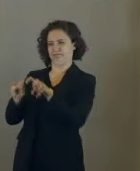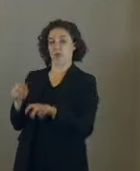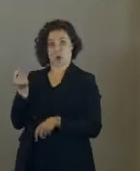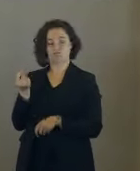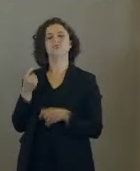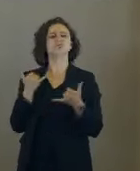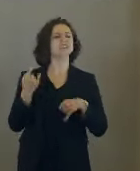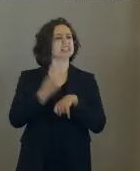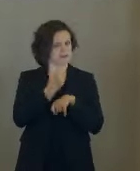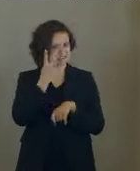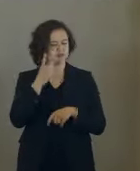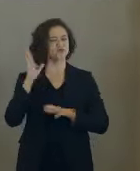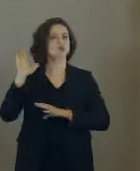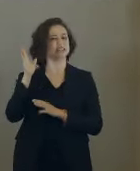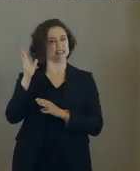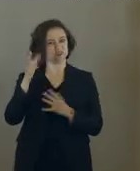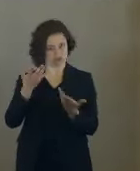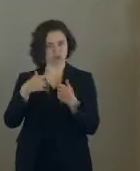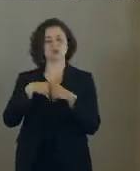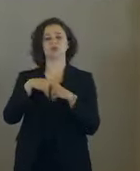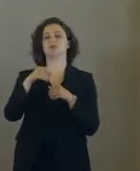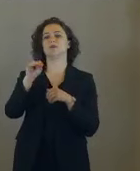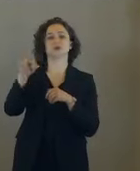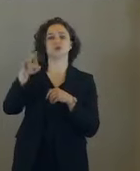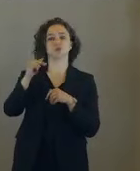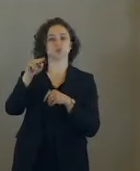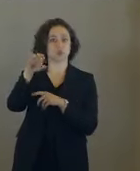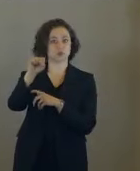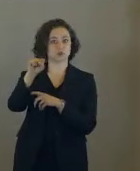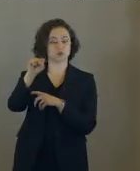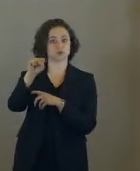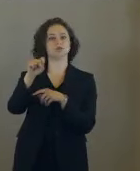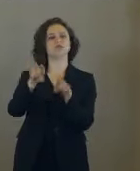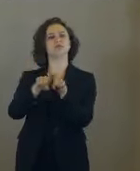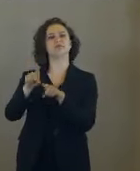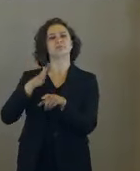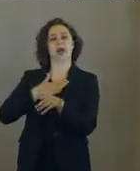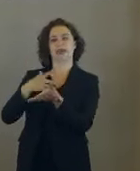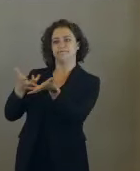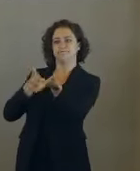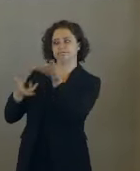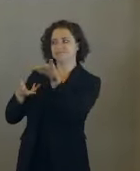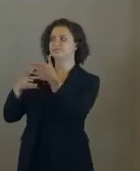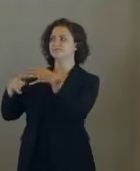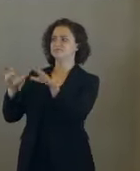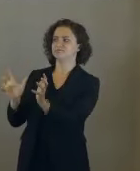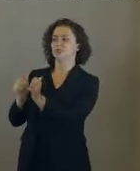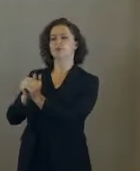seen today in the presentation by, Mr. Jones, but also in my discussions with other